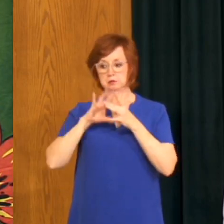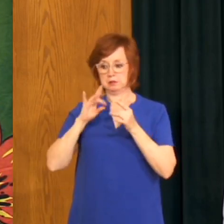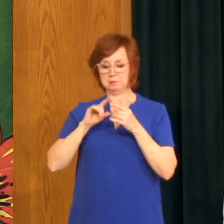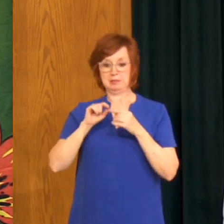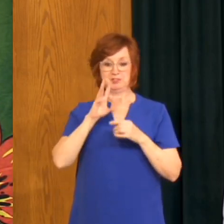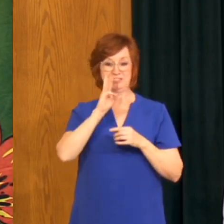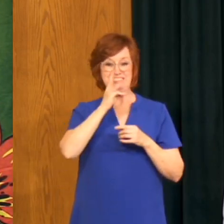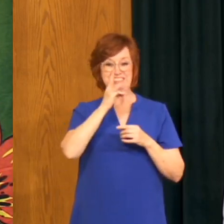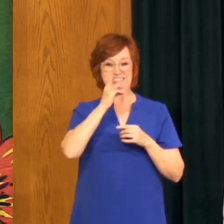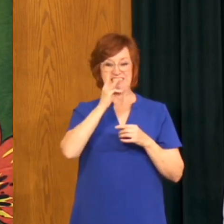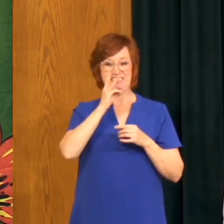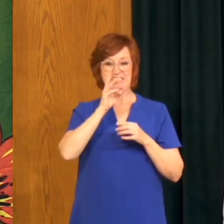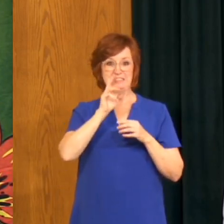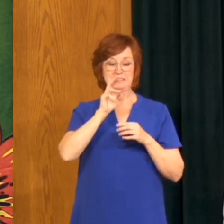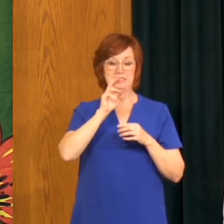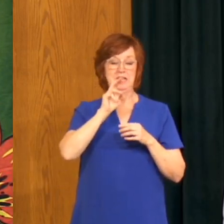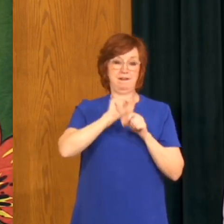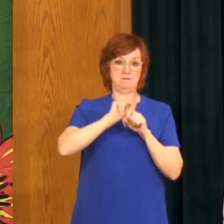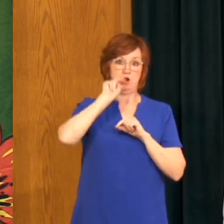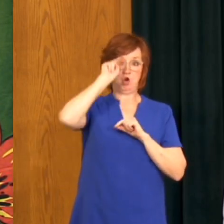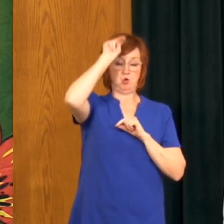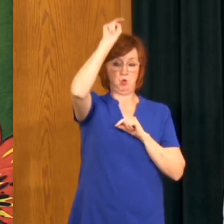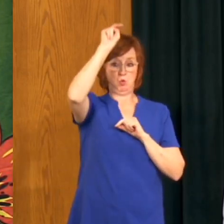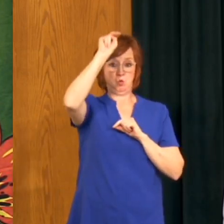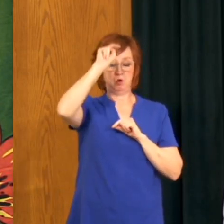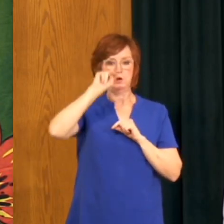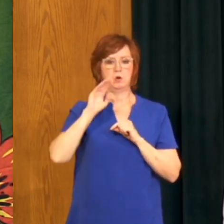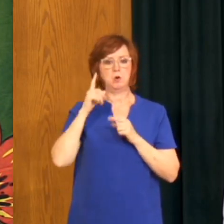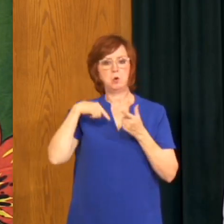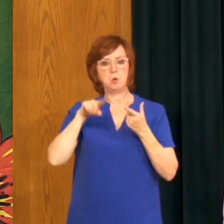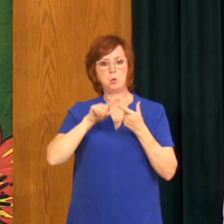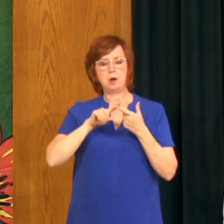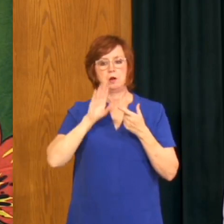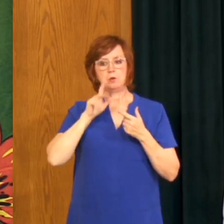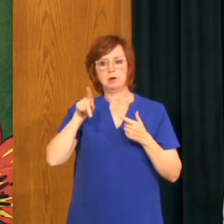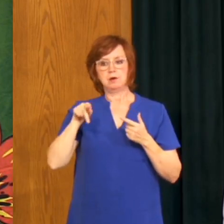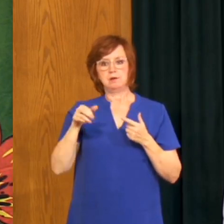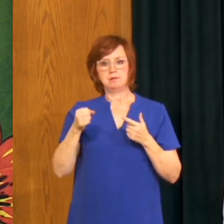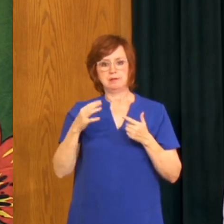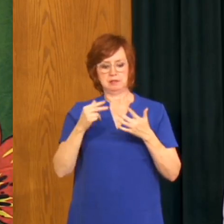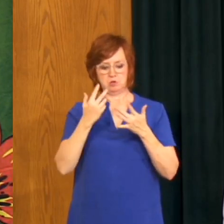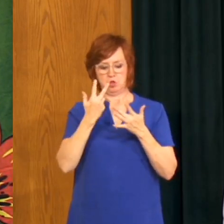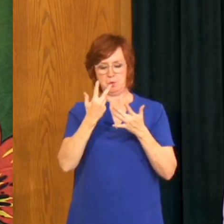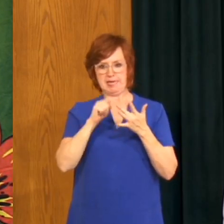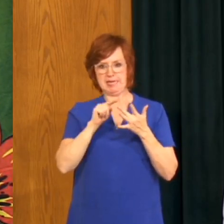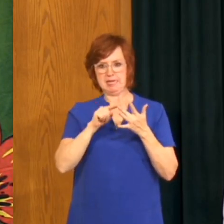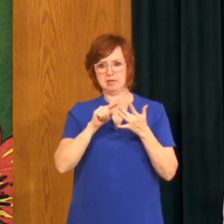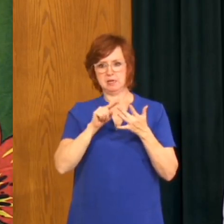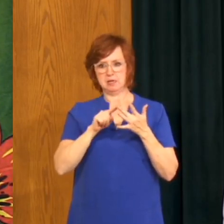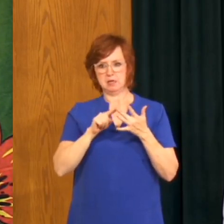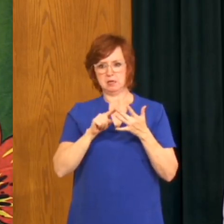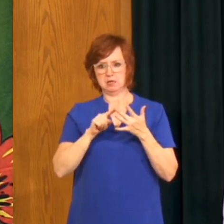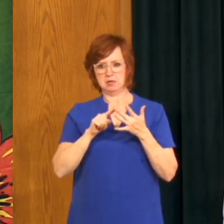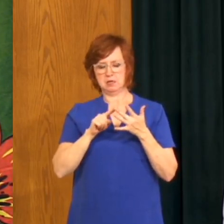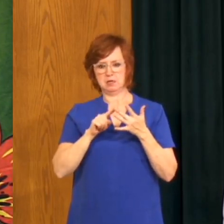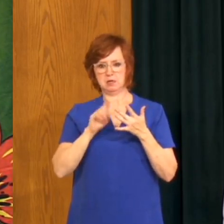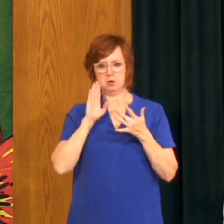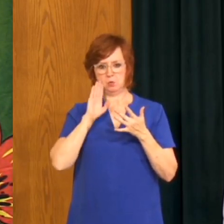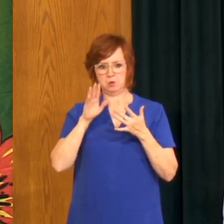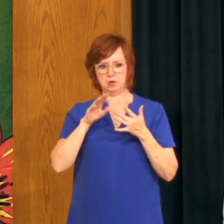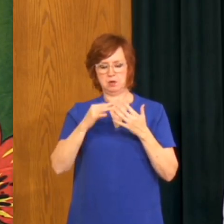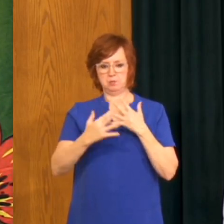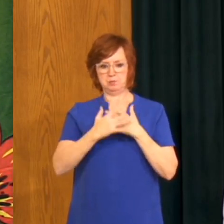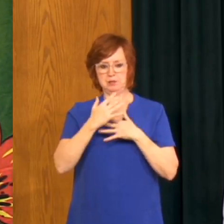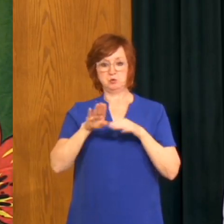north. I'm just wondering when Phase 3 will be activated in that region, and can you clarify the playgrounds and beaches will not be open in the far north at this